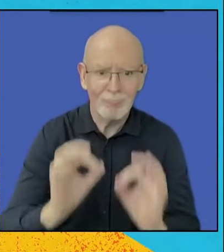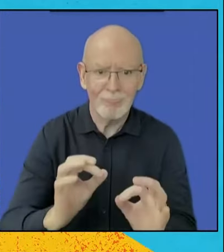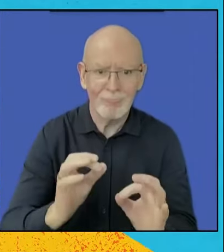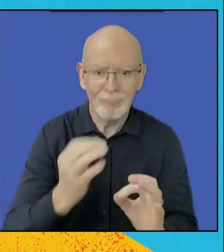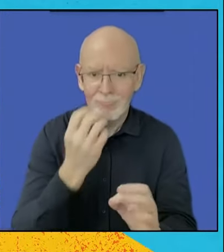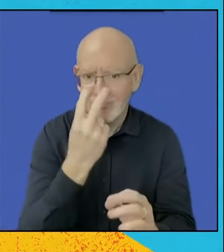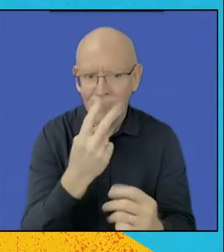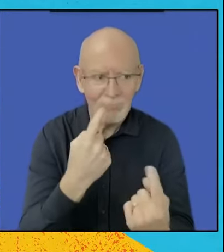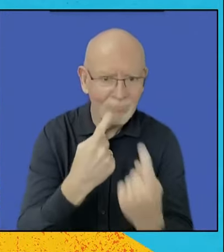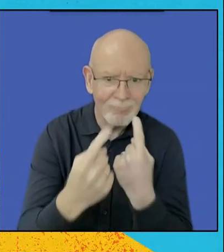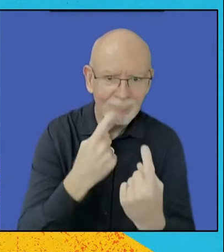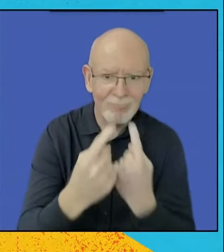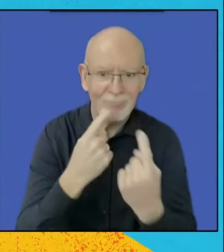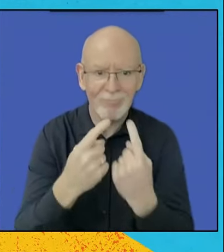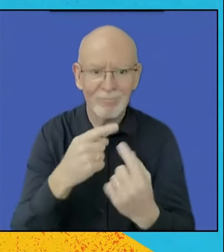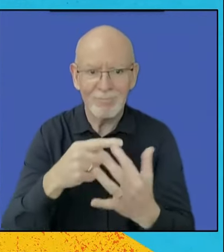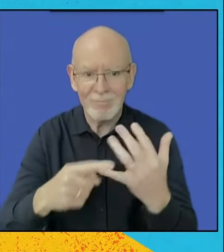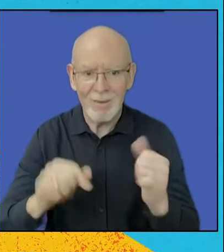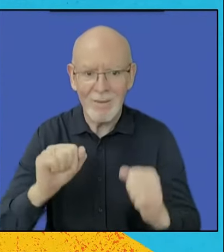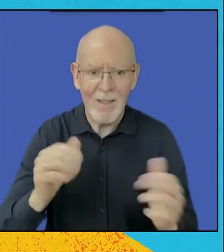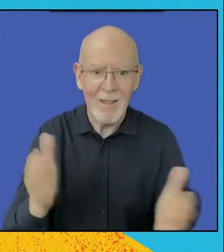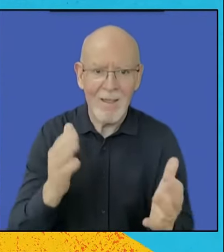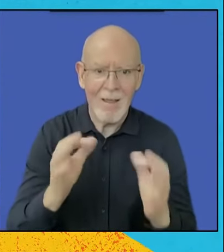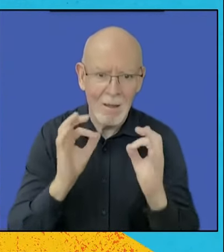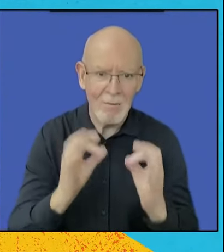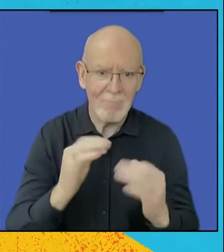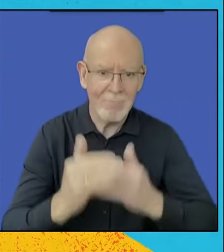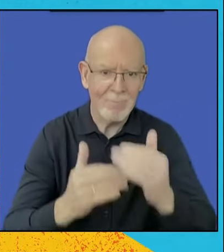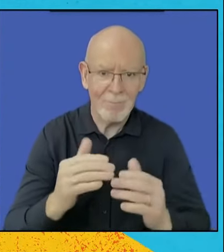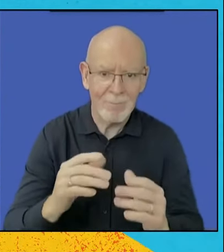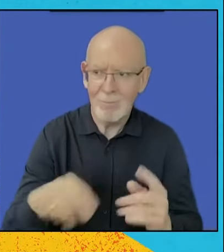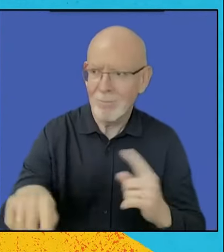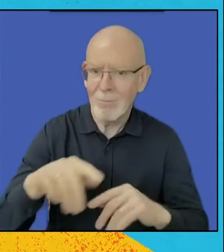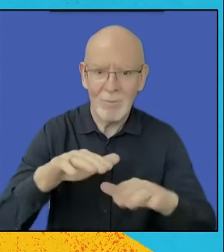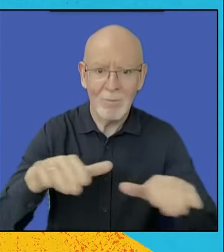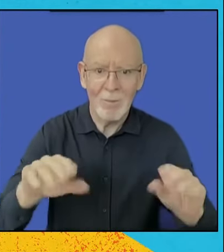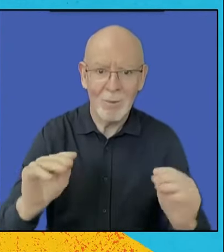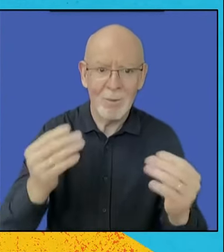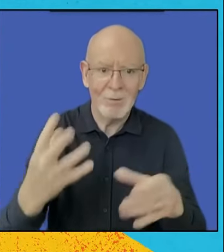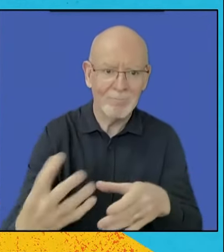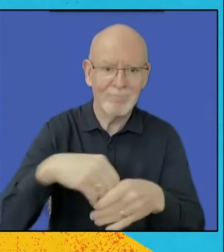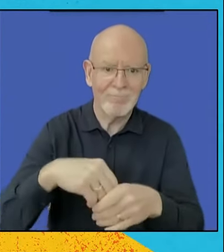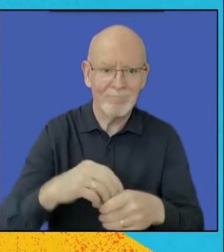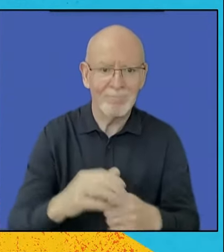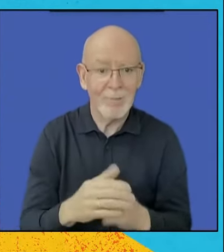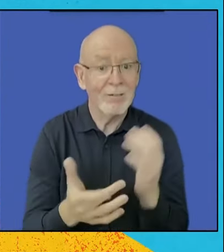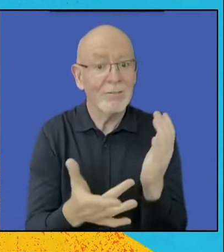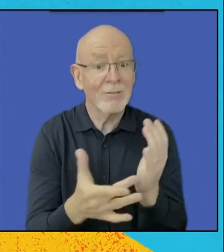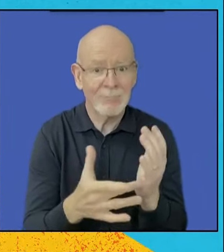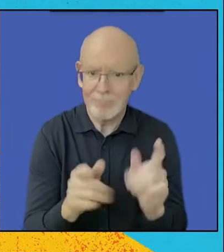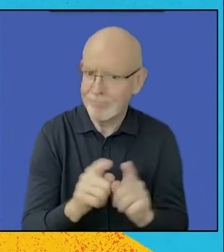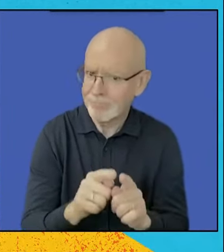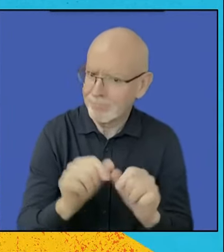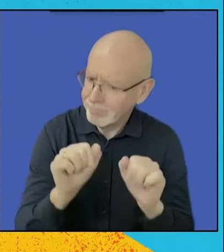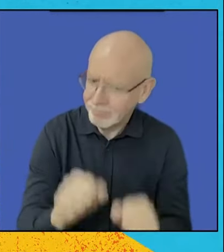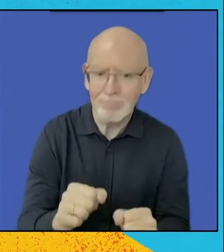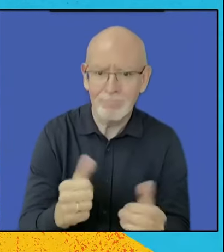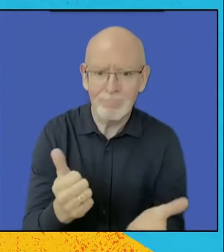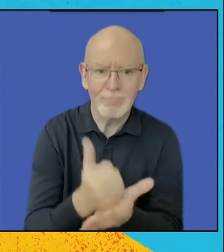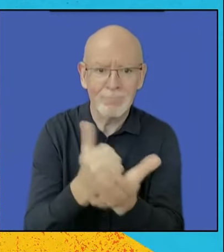Overall, addressing the funding challenges will require a multifaceted approach, but it's worthwhile.